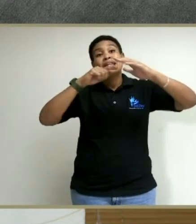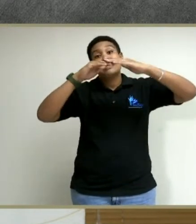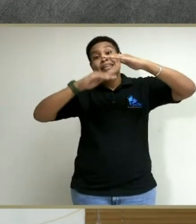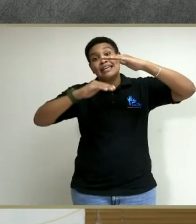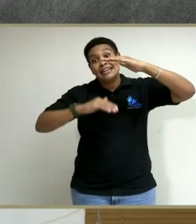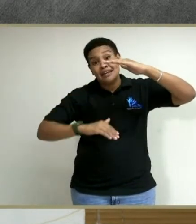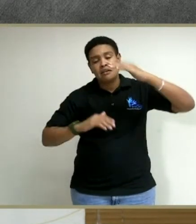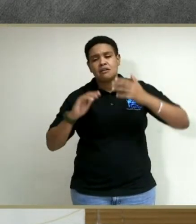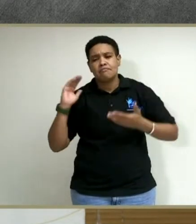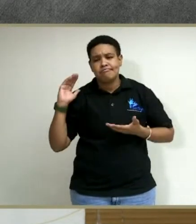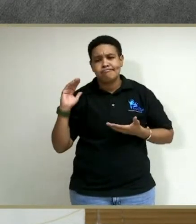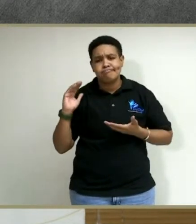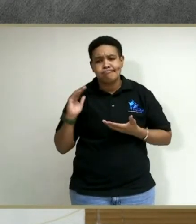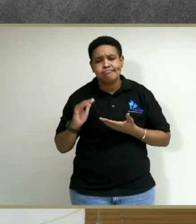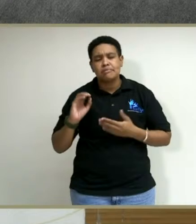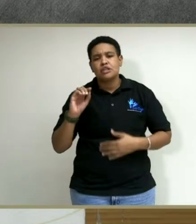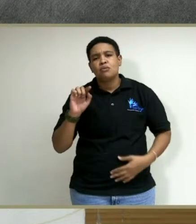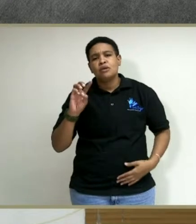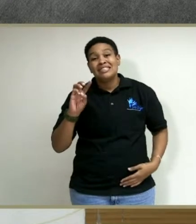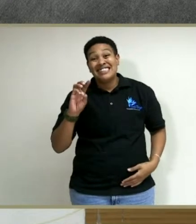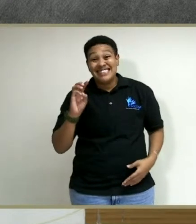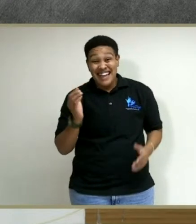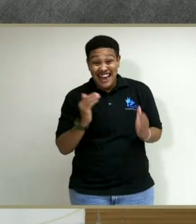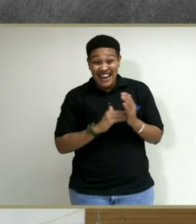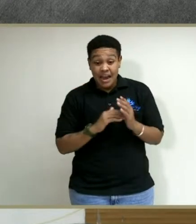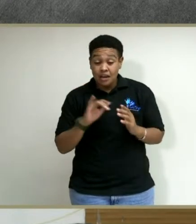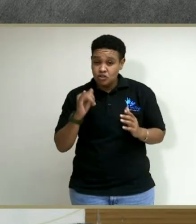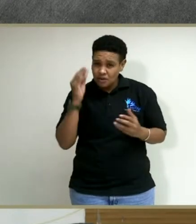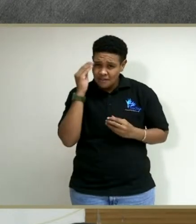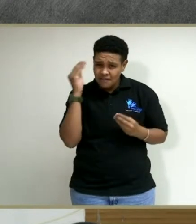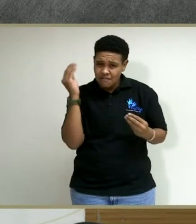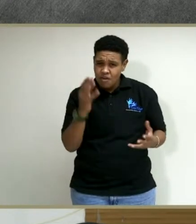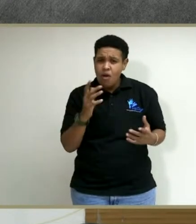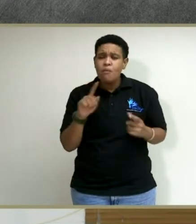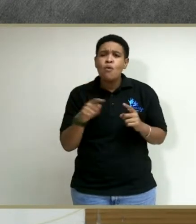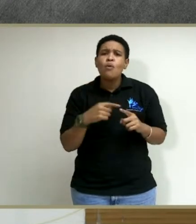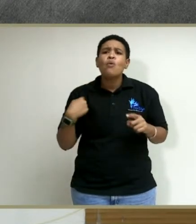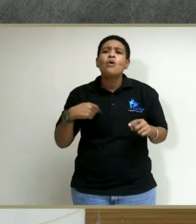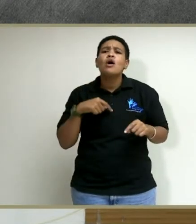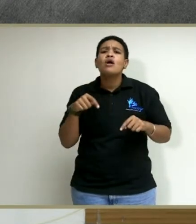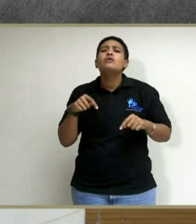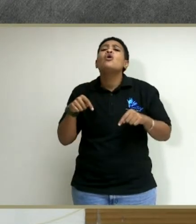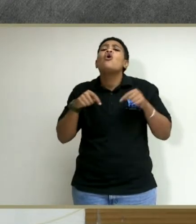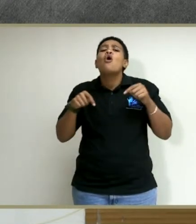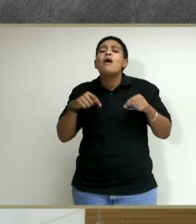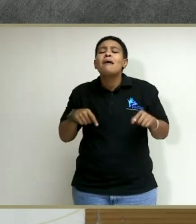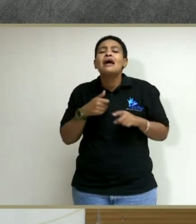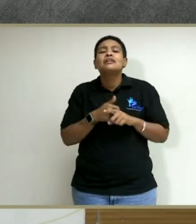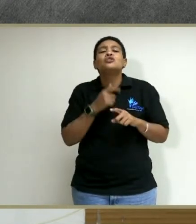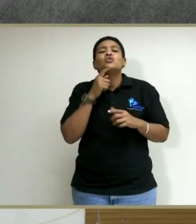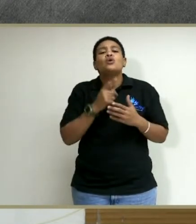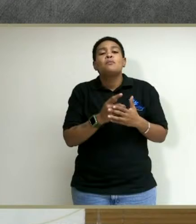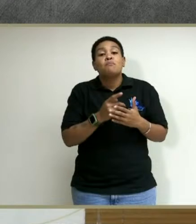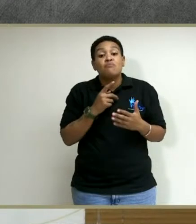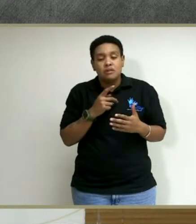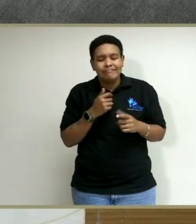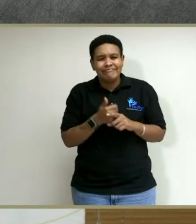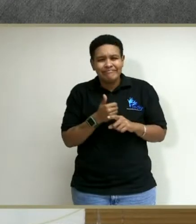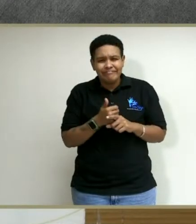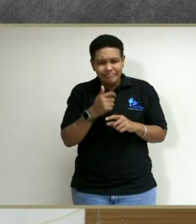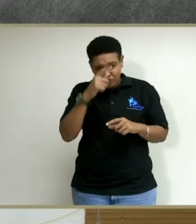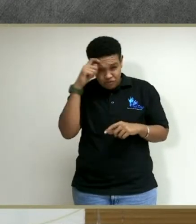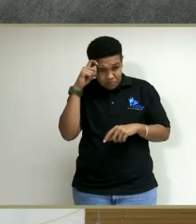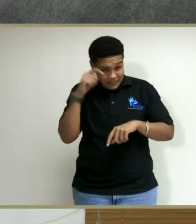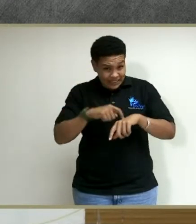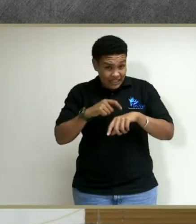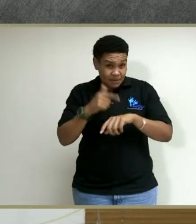at 0.6. And again, just to mention, when we go back to prior to the summer period